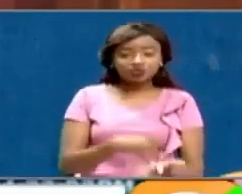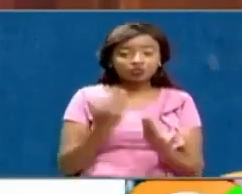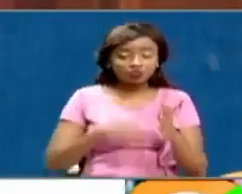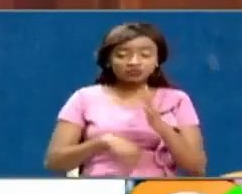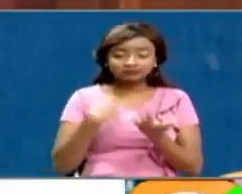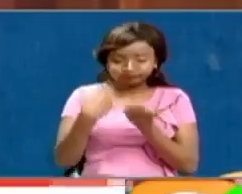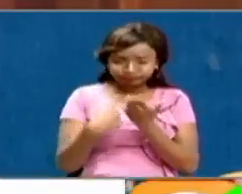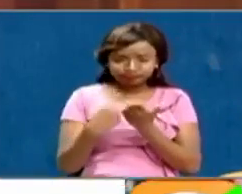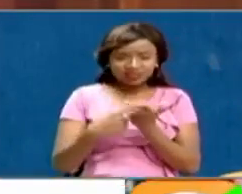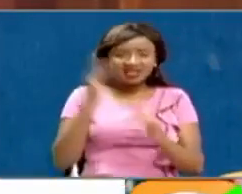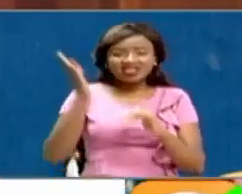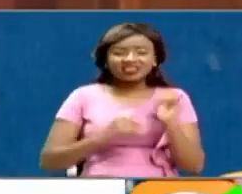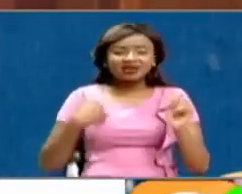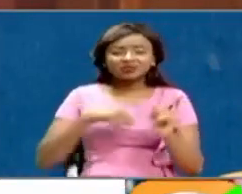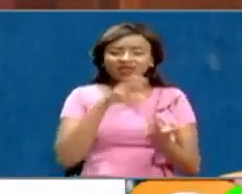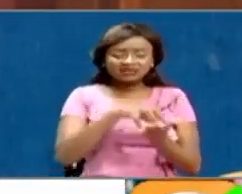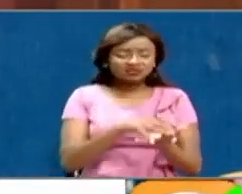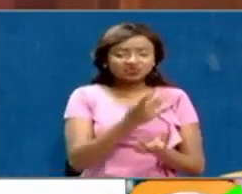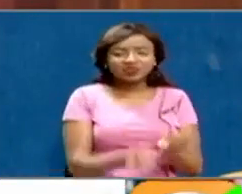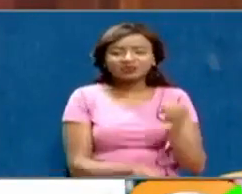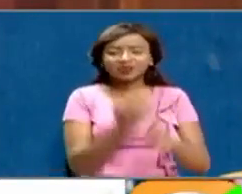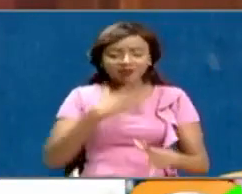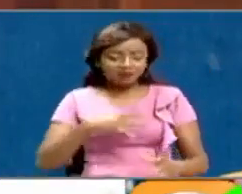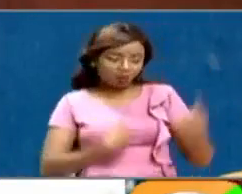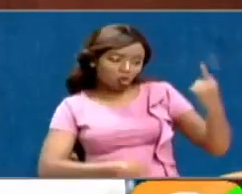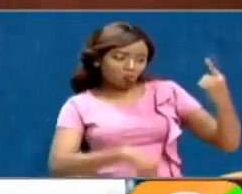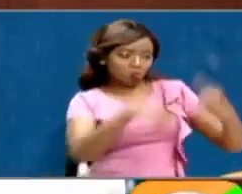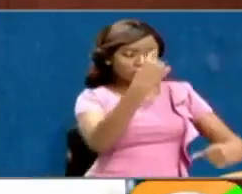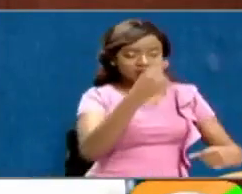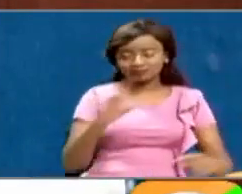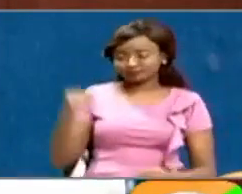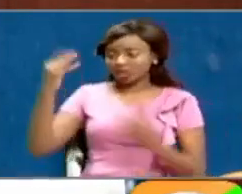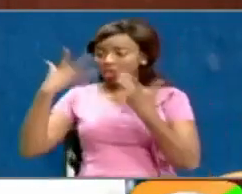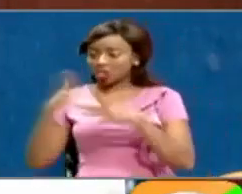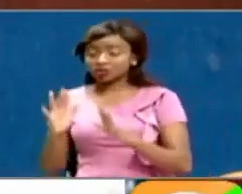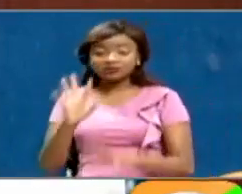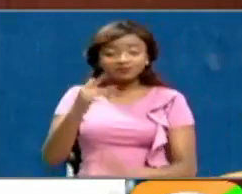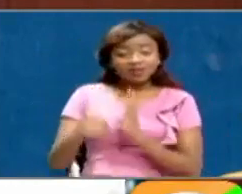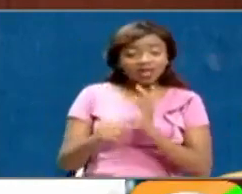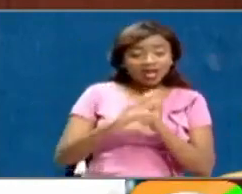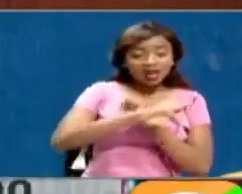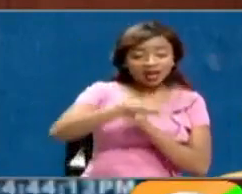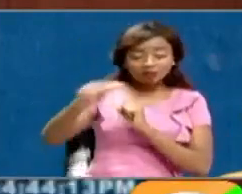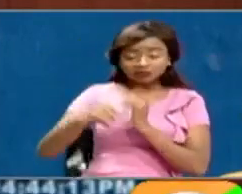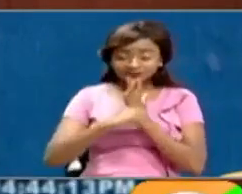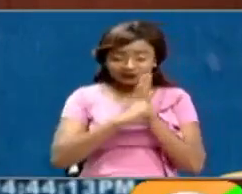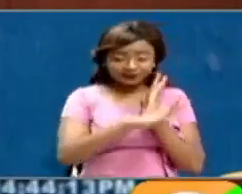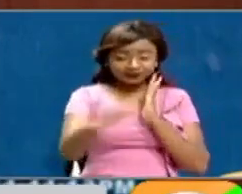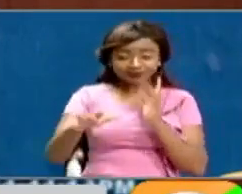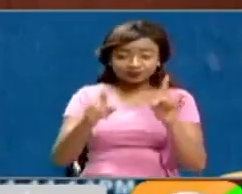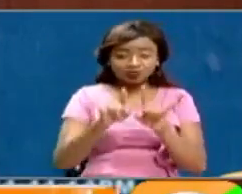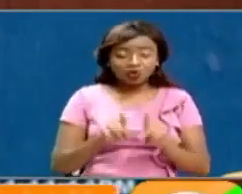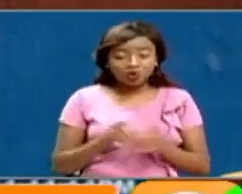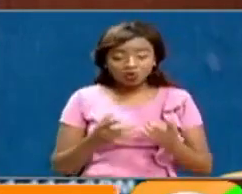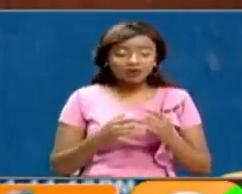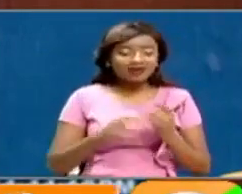a situation where we are creating gainers and losers. The counties that are populous and the counties that